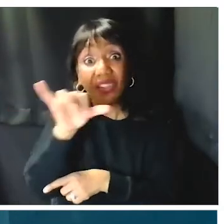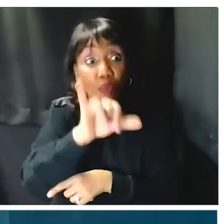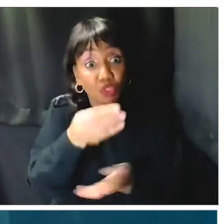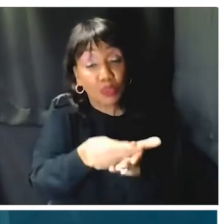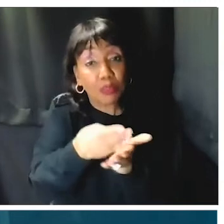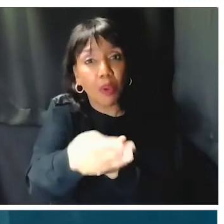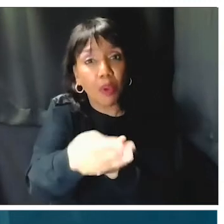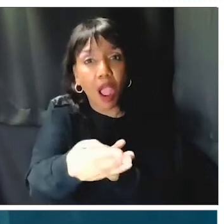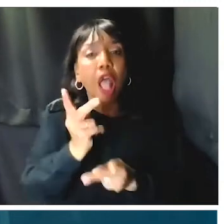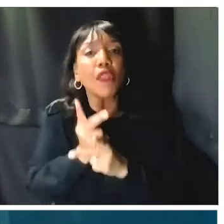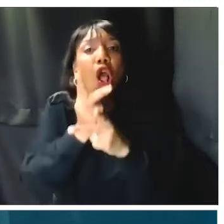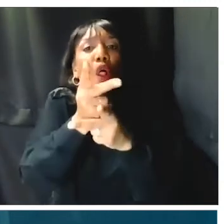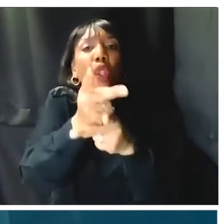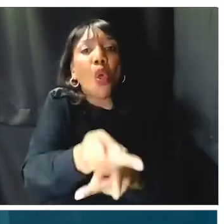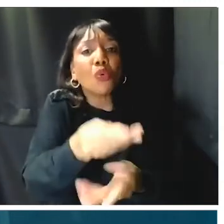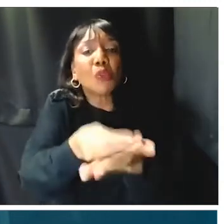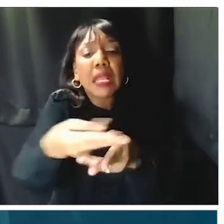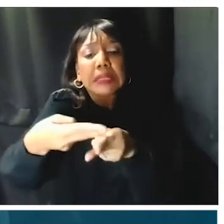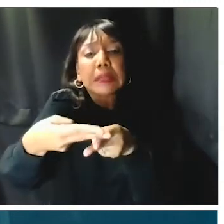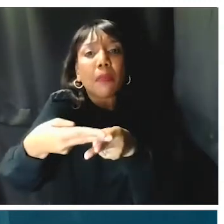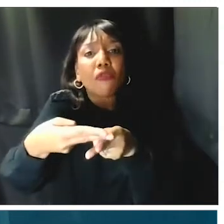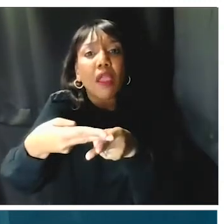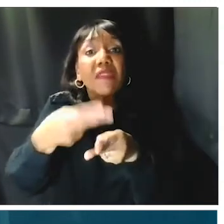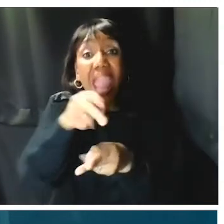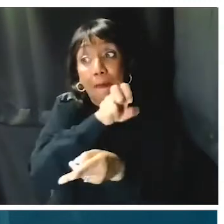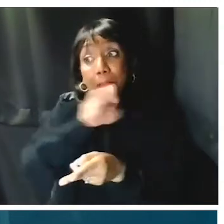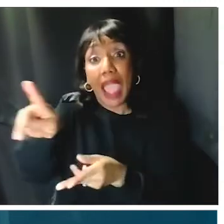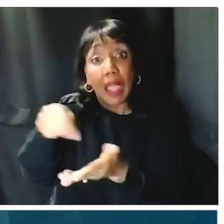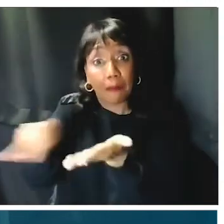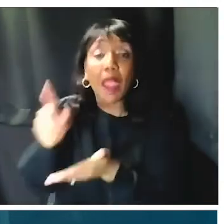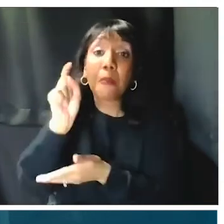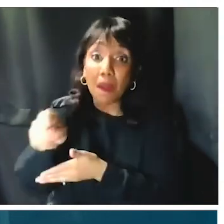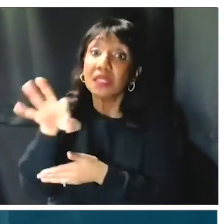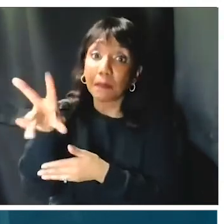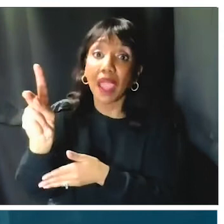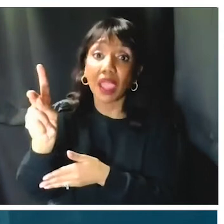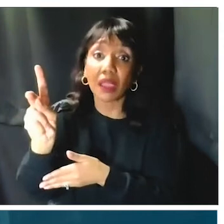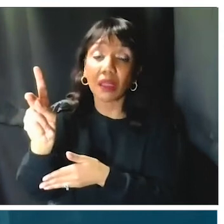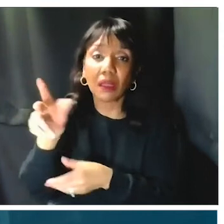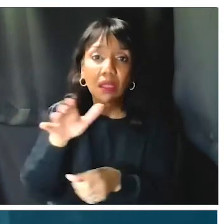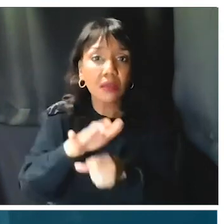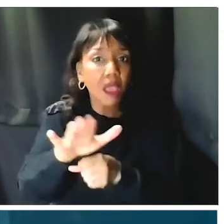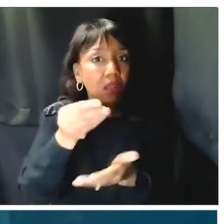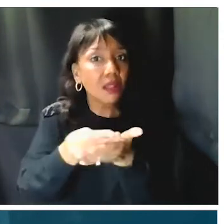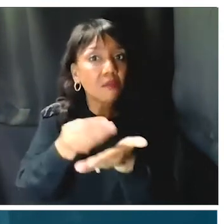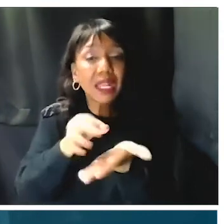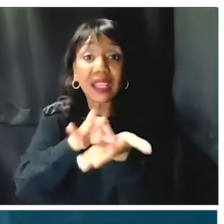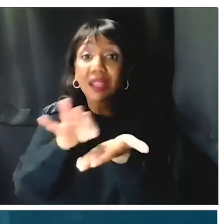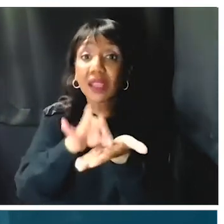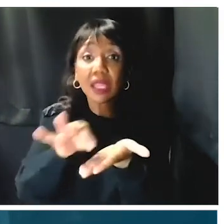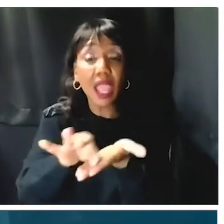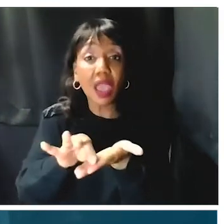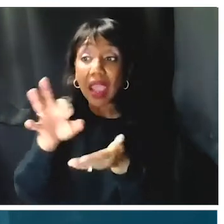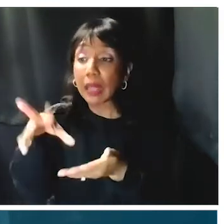they loan you the money temporarily that you must pay back. If you did not have enough money in your account and the